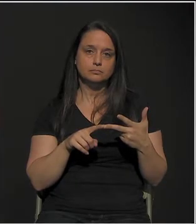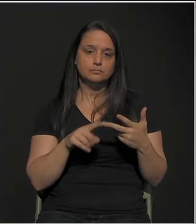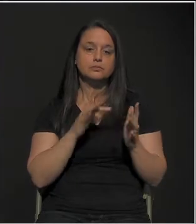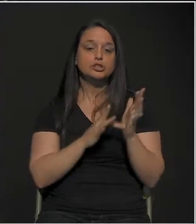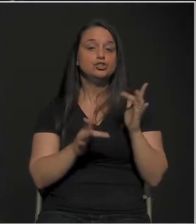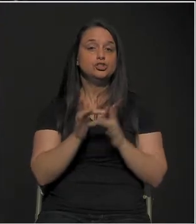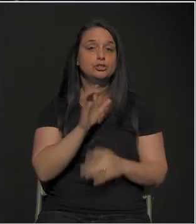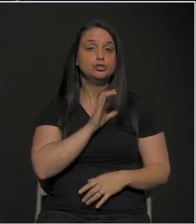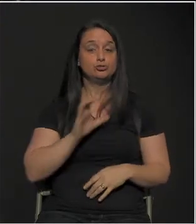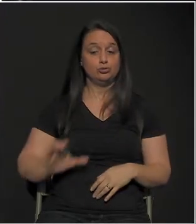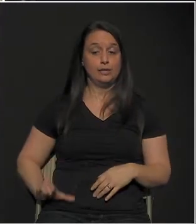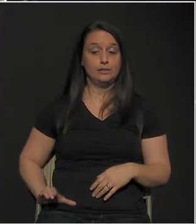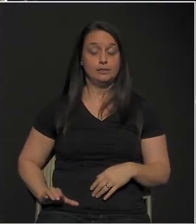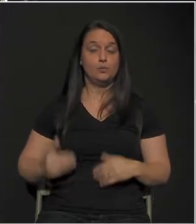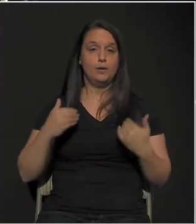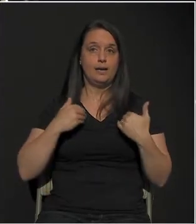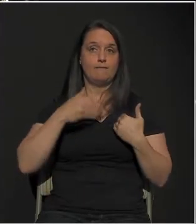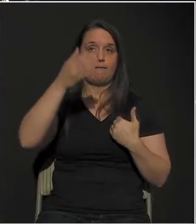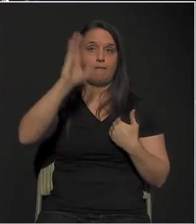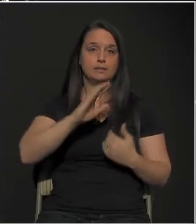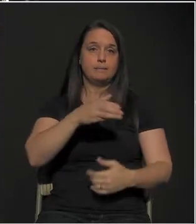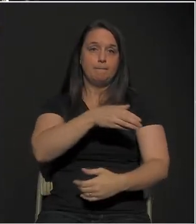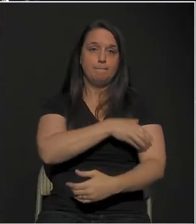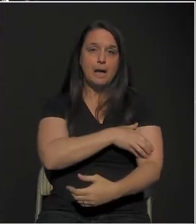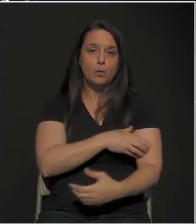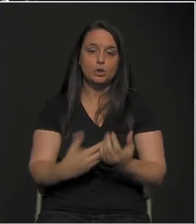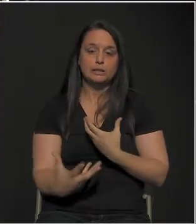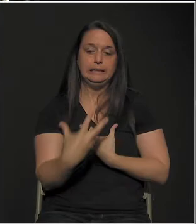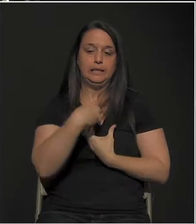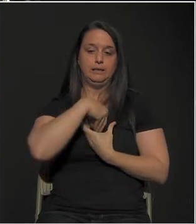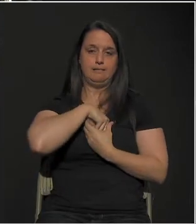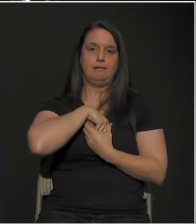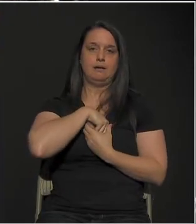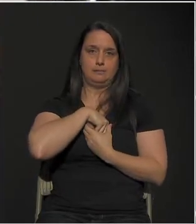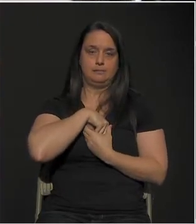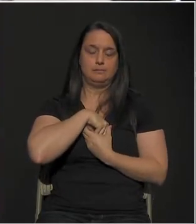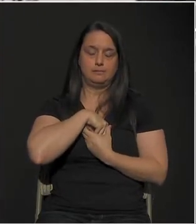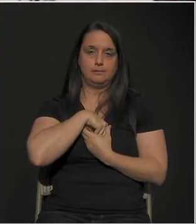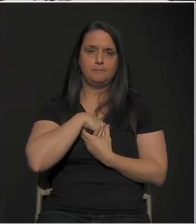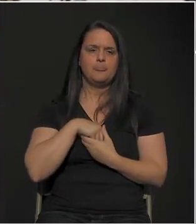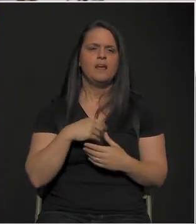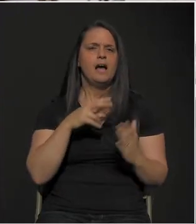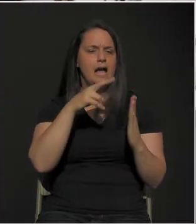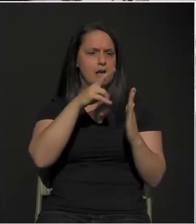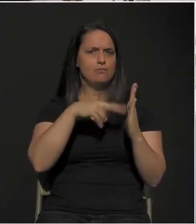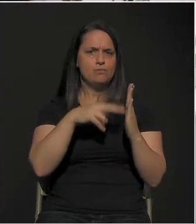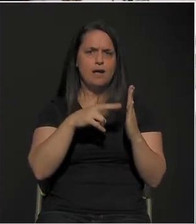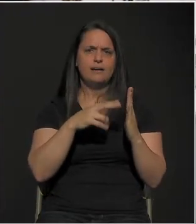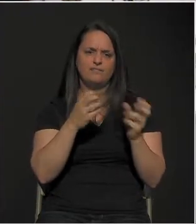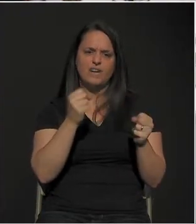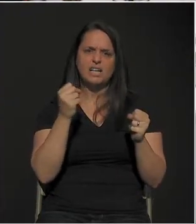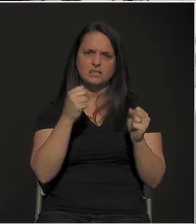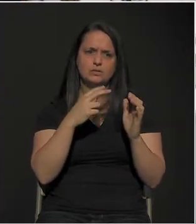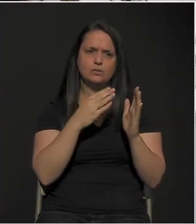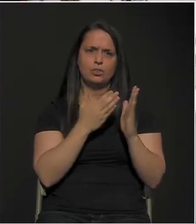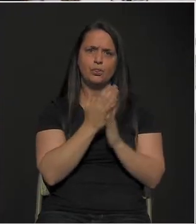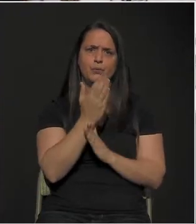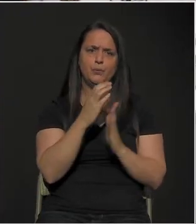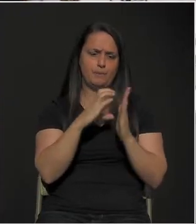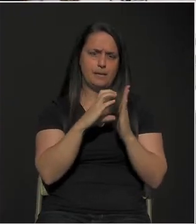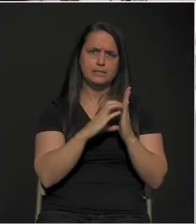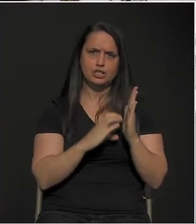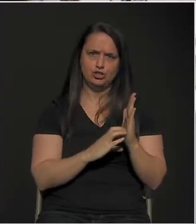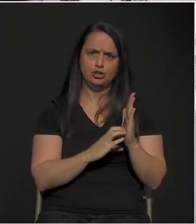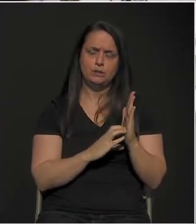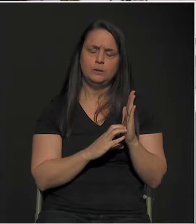have the power of God in us. You know, I read really quickly through this passage, and I feel kind of bad. I probably